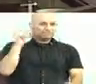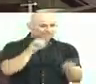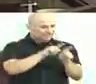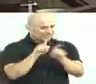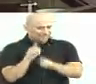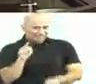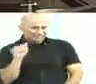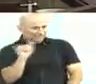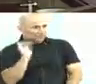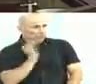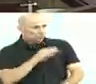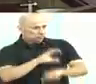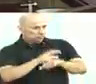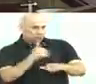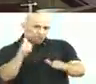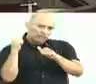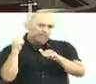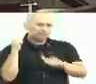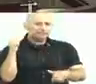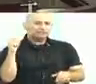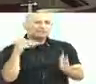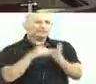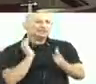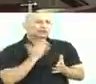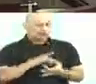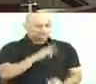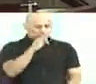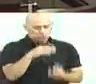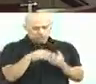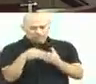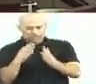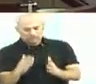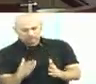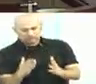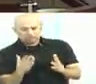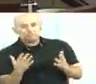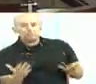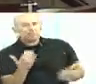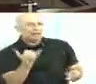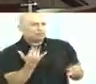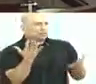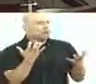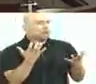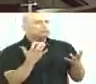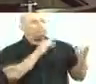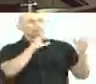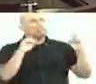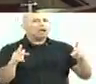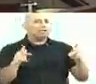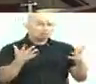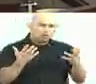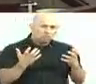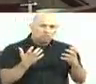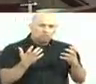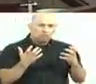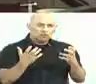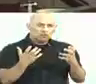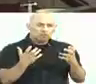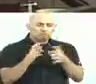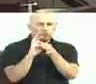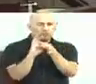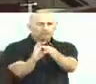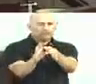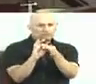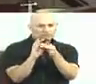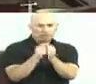today rebel against our spiritual leaders. So now they want to come back. They want a